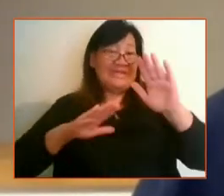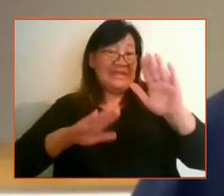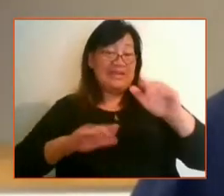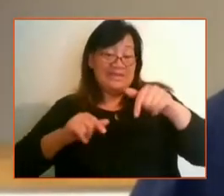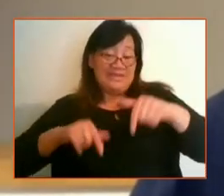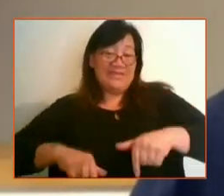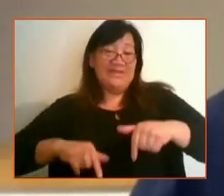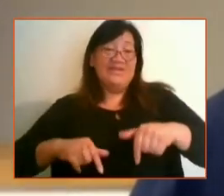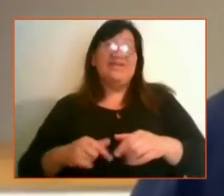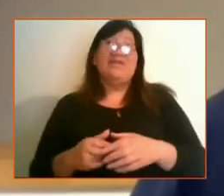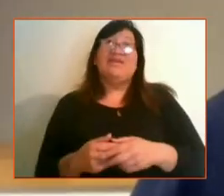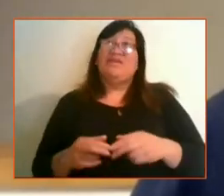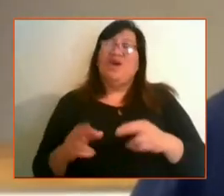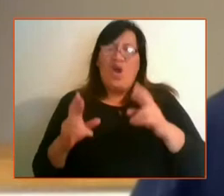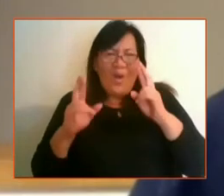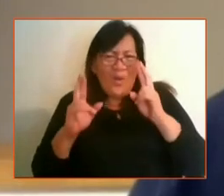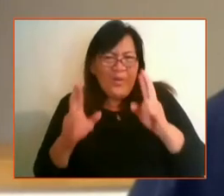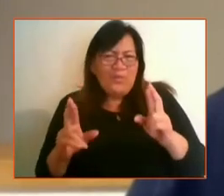a